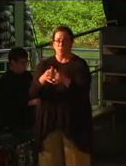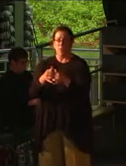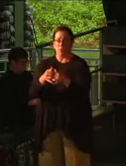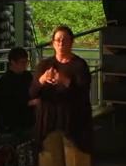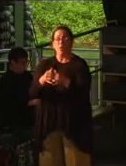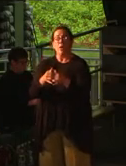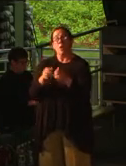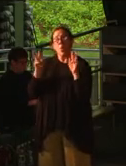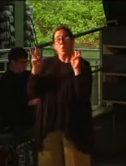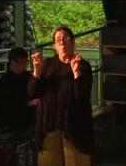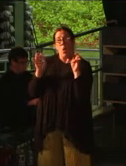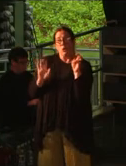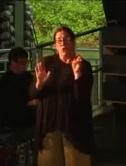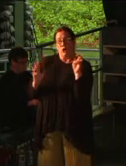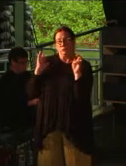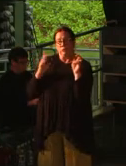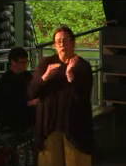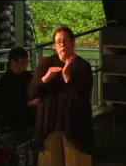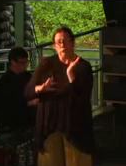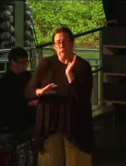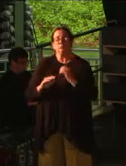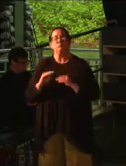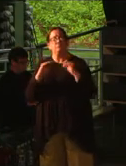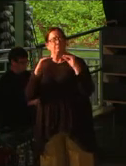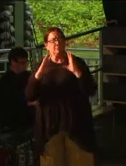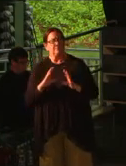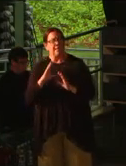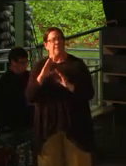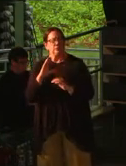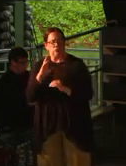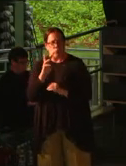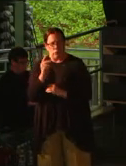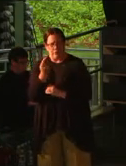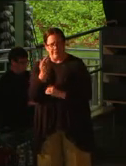students, Professor Worthington was my